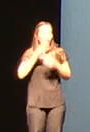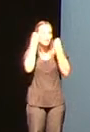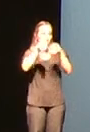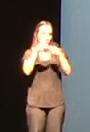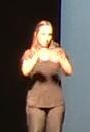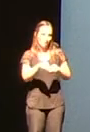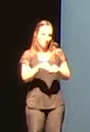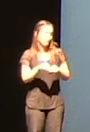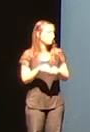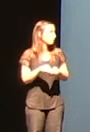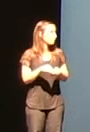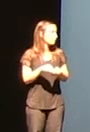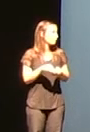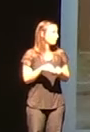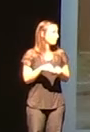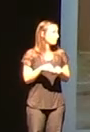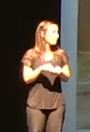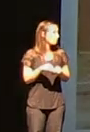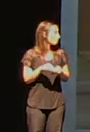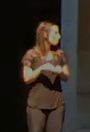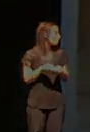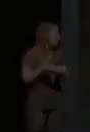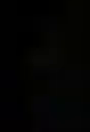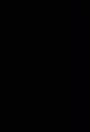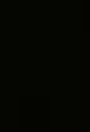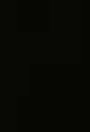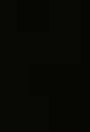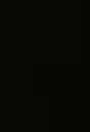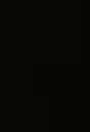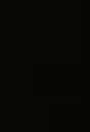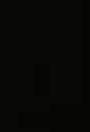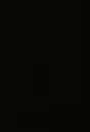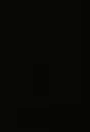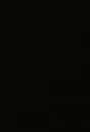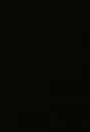kids, all the time, is really the answer, and I want to read you one.